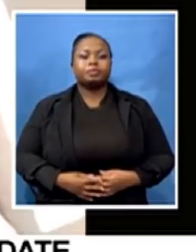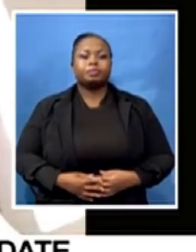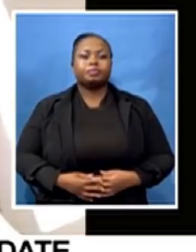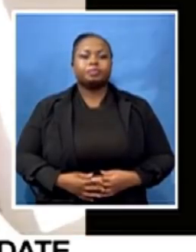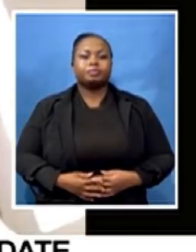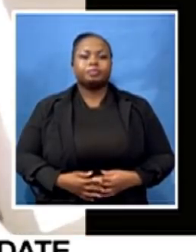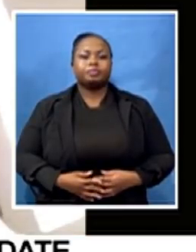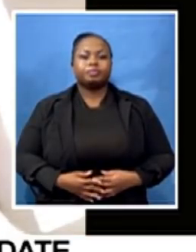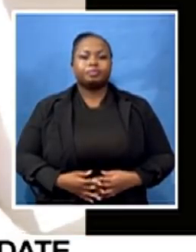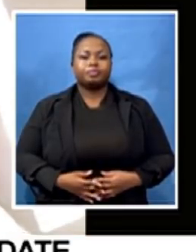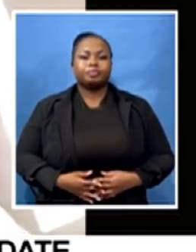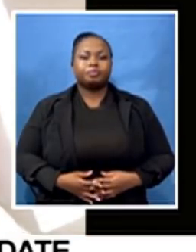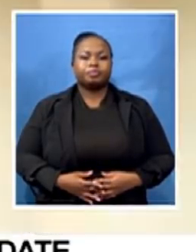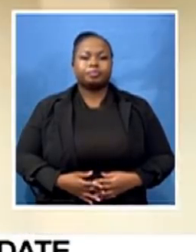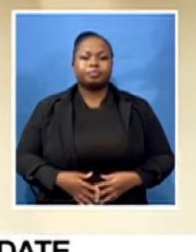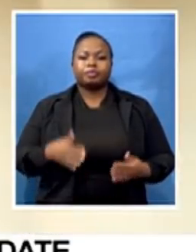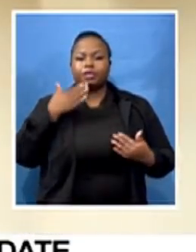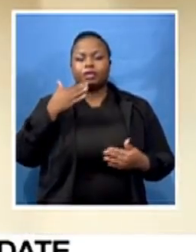Chair. Thank you.